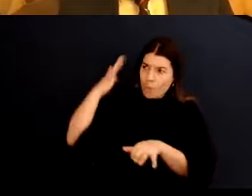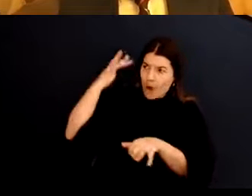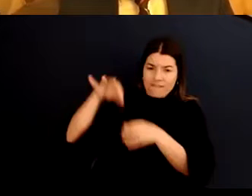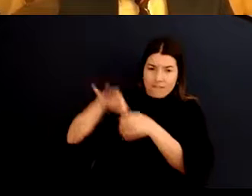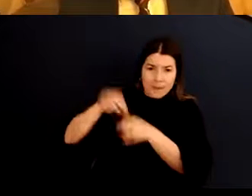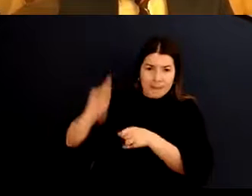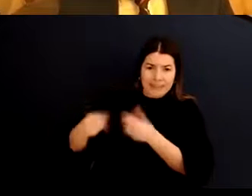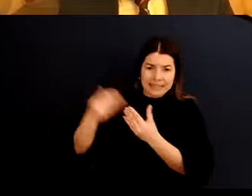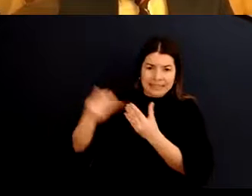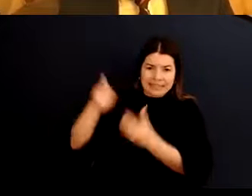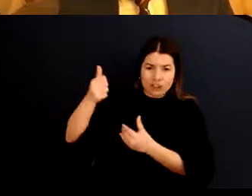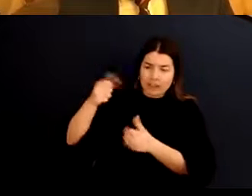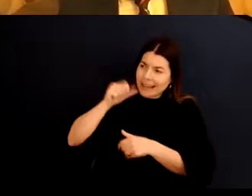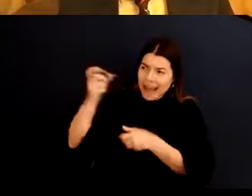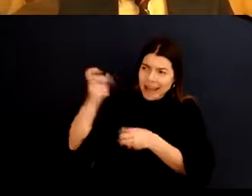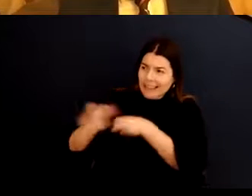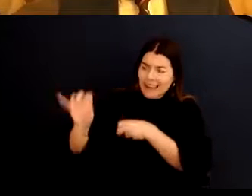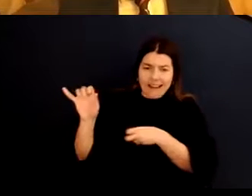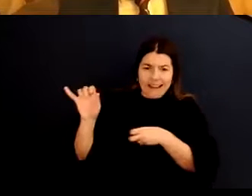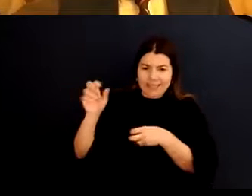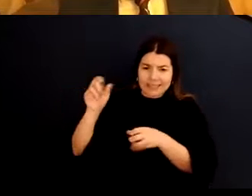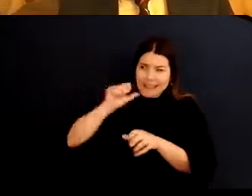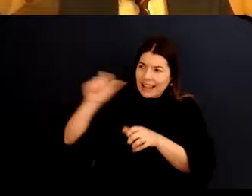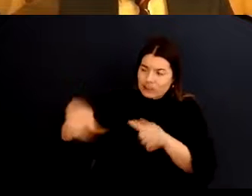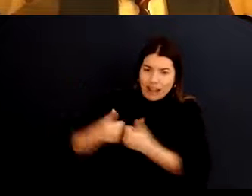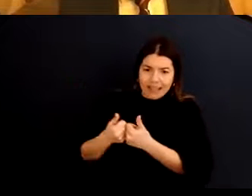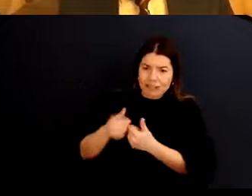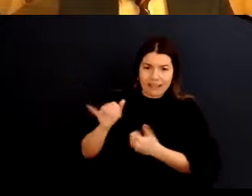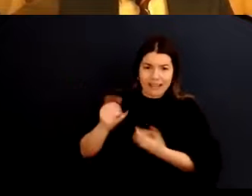easier and not more difficult. Thank you.